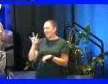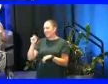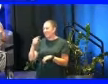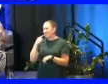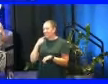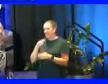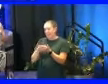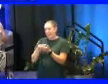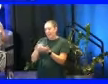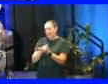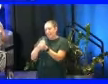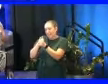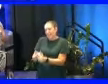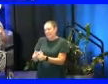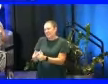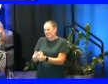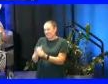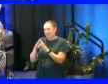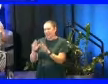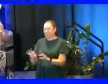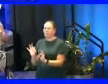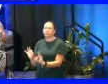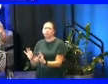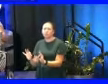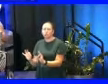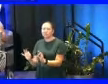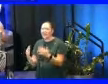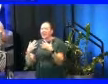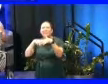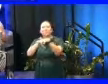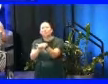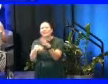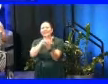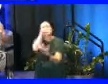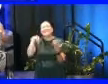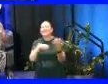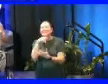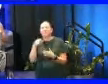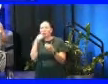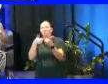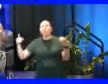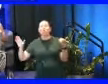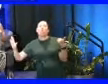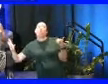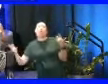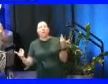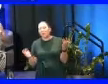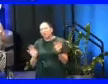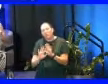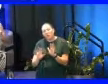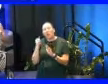income-based housing is the way to go. Integrated, to me, I believe that if you